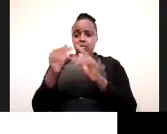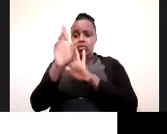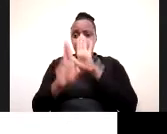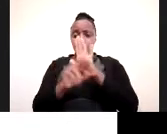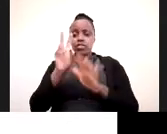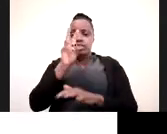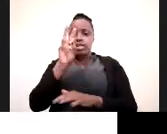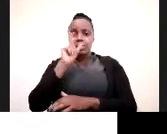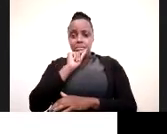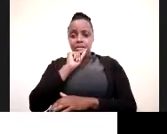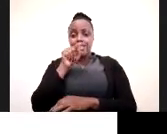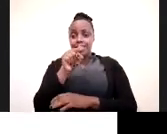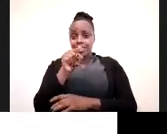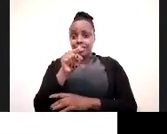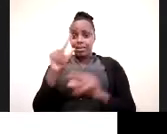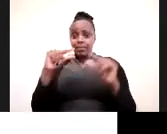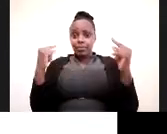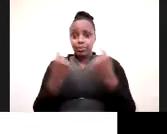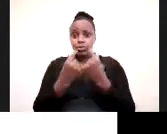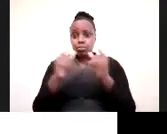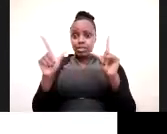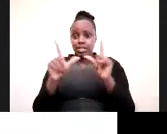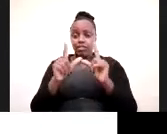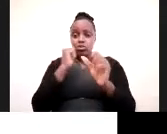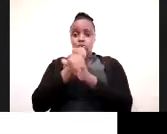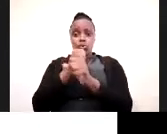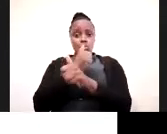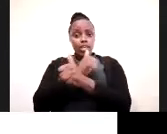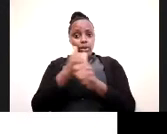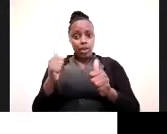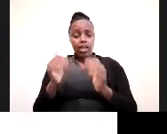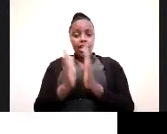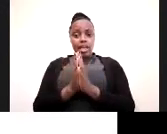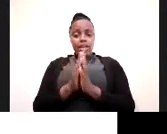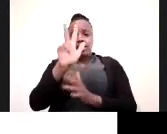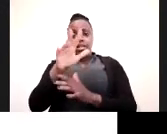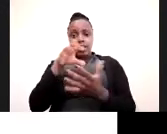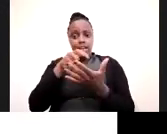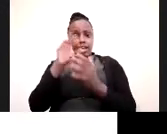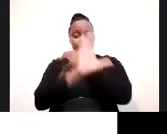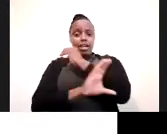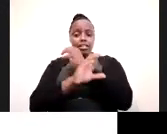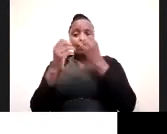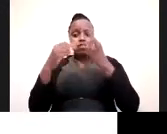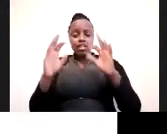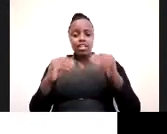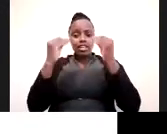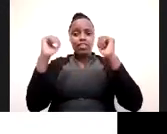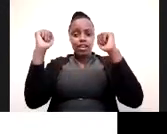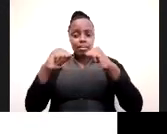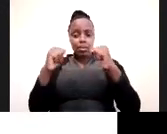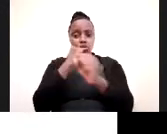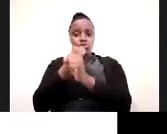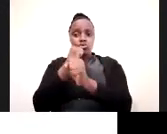this the group certification was working very well in third countries in terms of really giving a possibility to operators